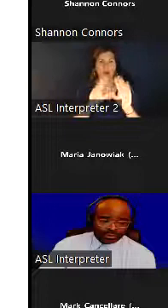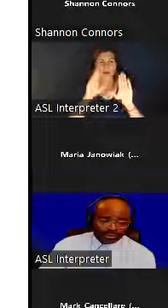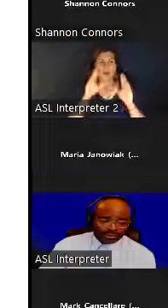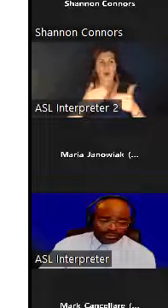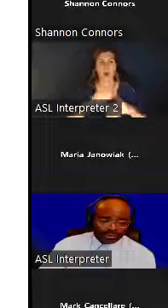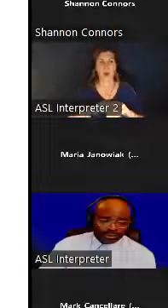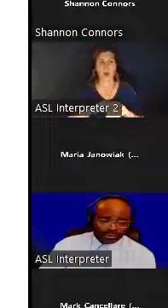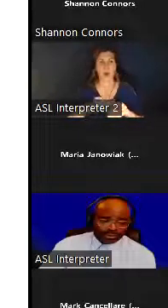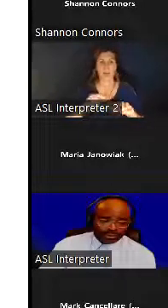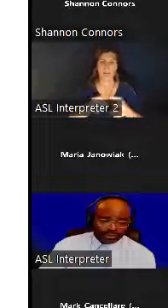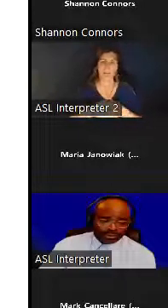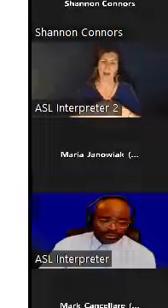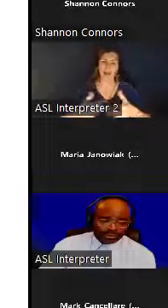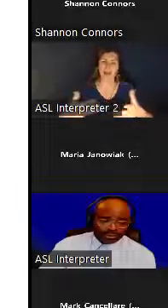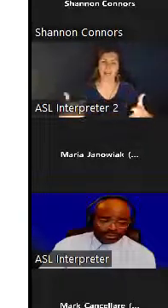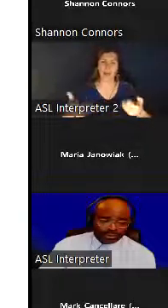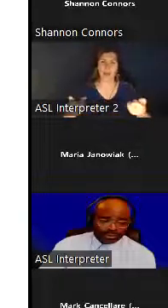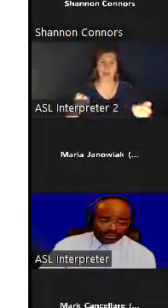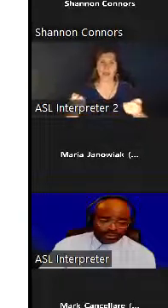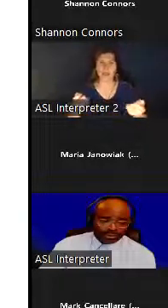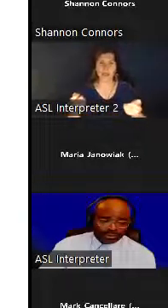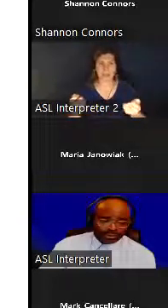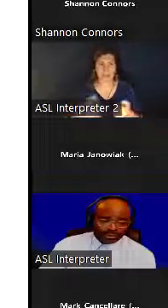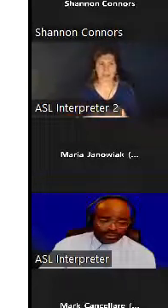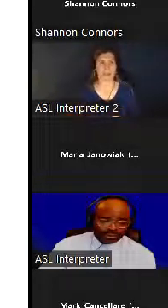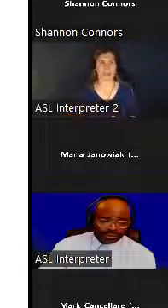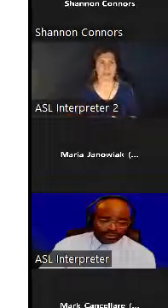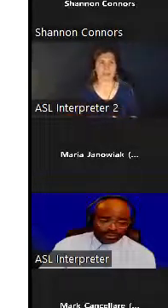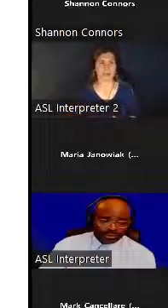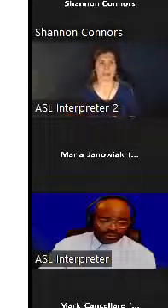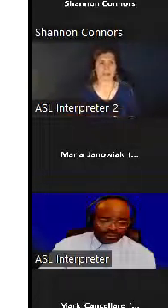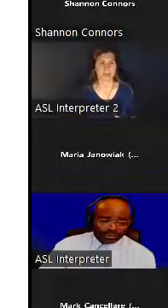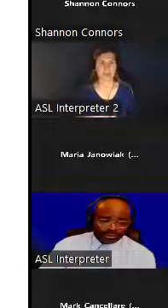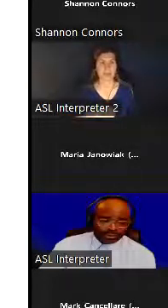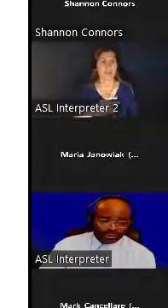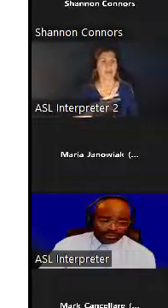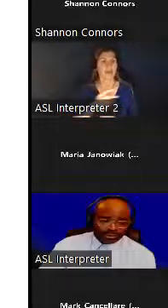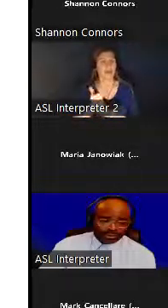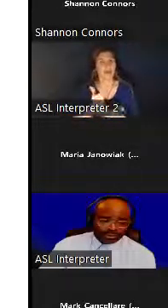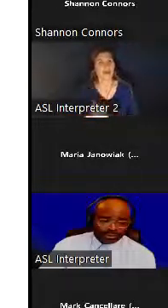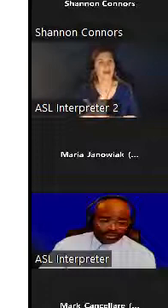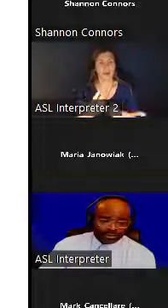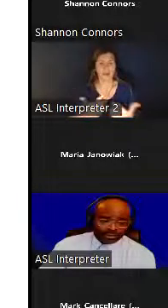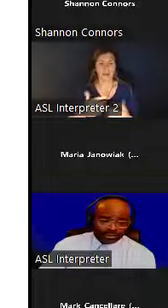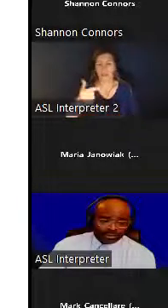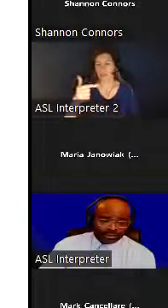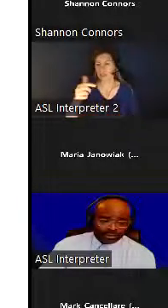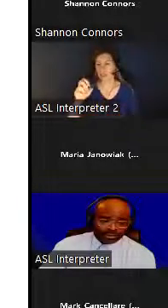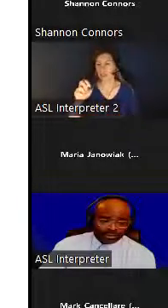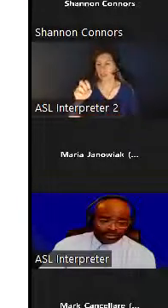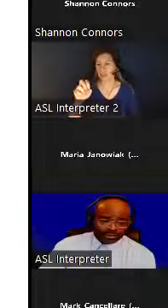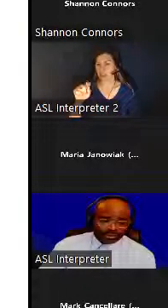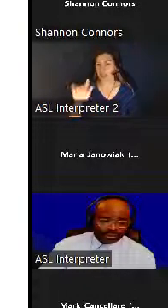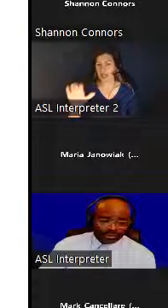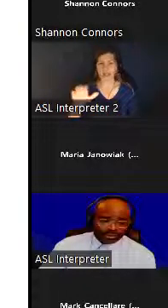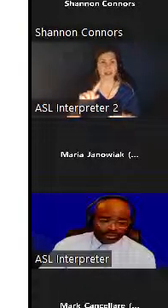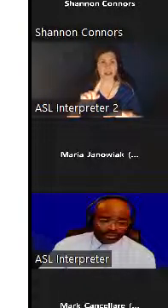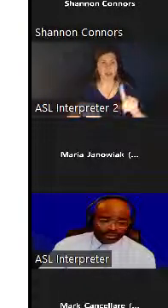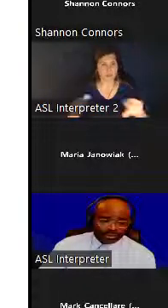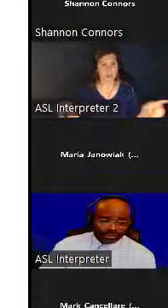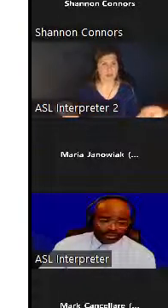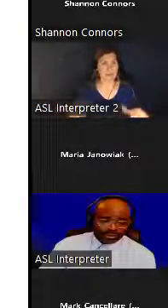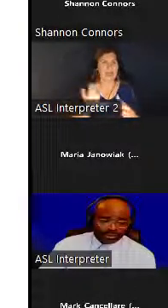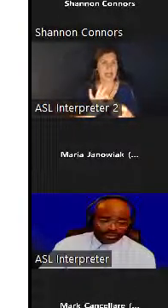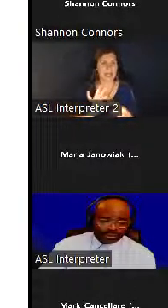management. So maintaining and enhancing genetic diversity, connectivity,